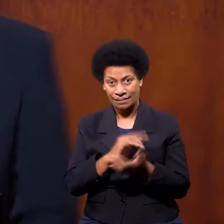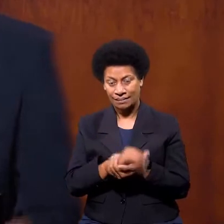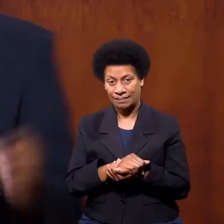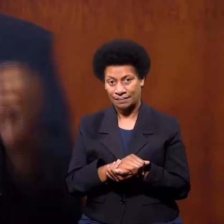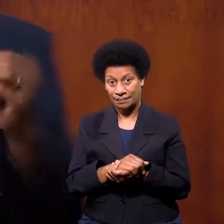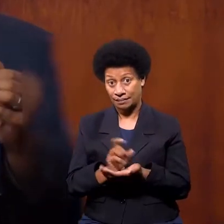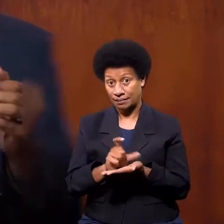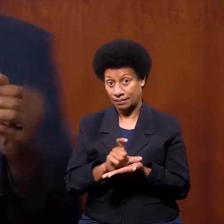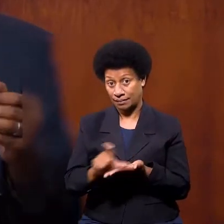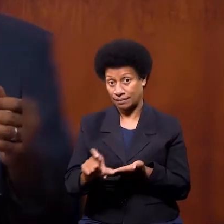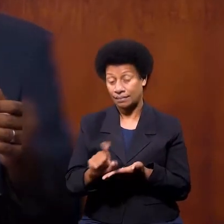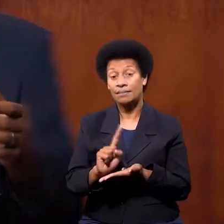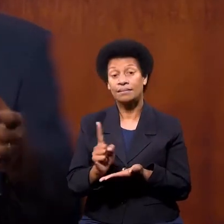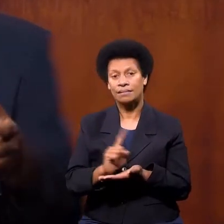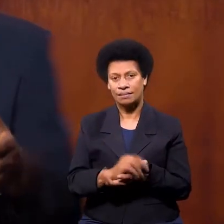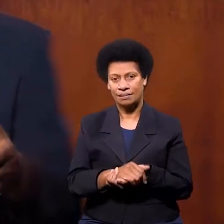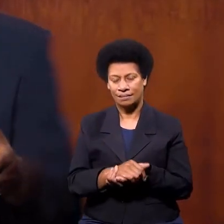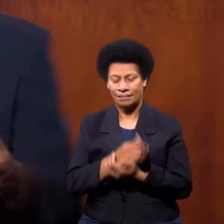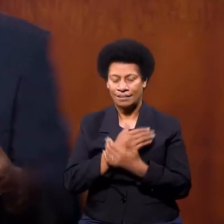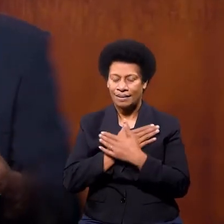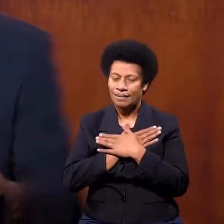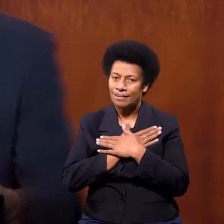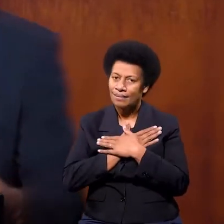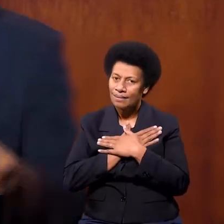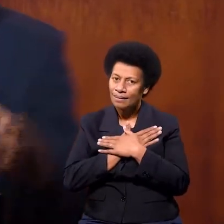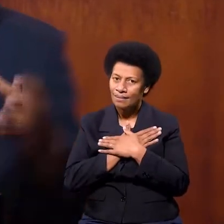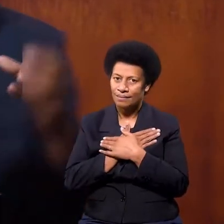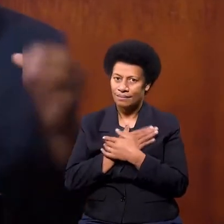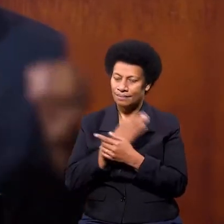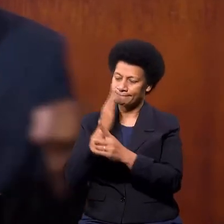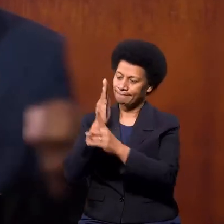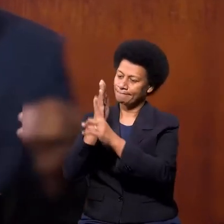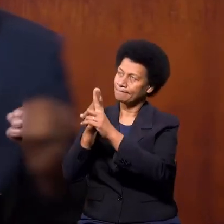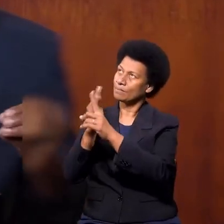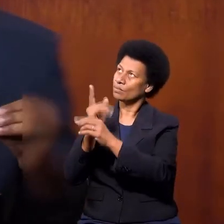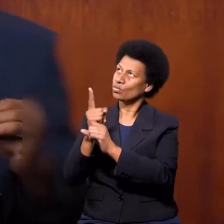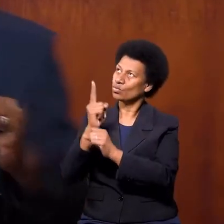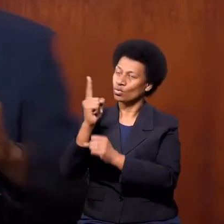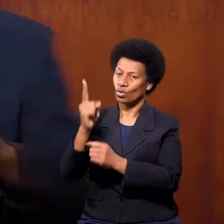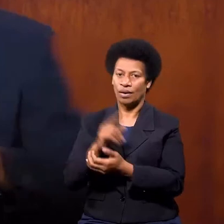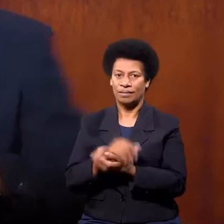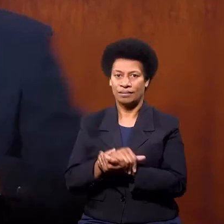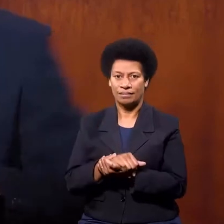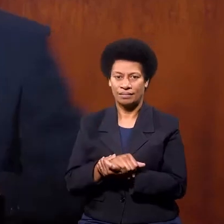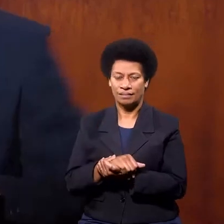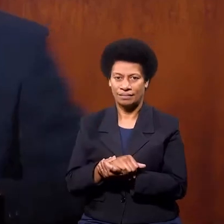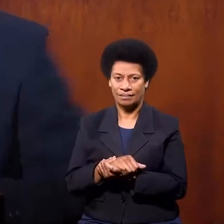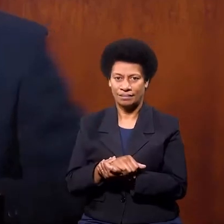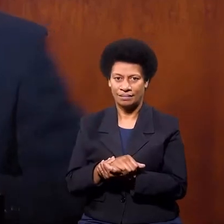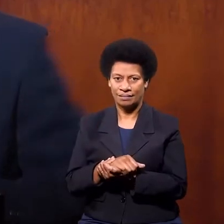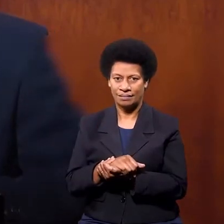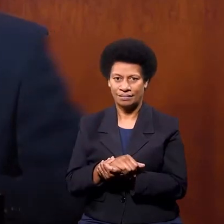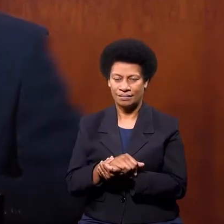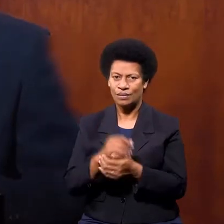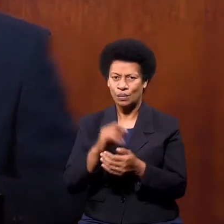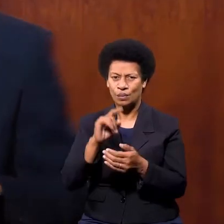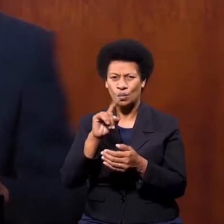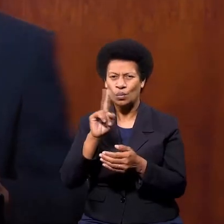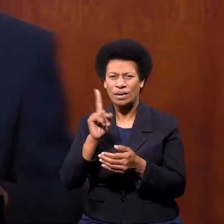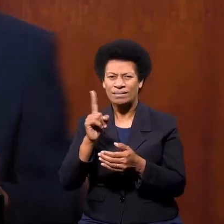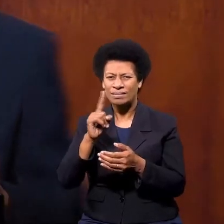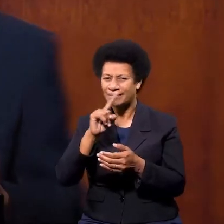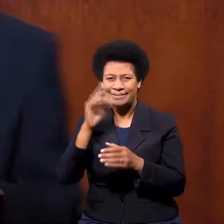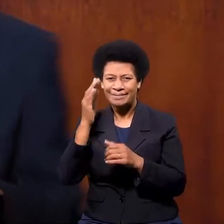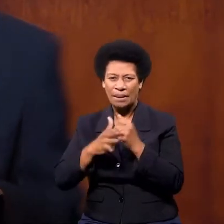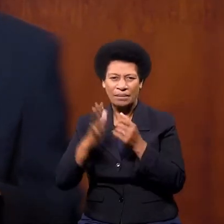at, we see that the love towards God is inseparably linked. I hope